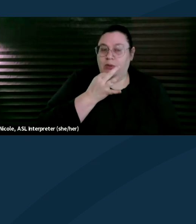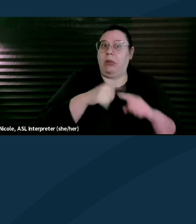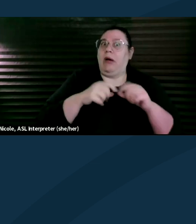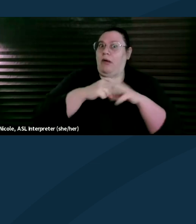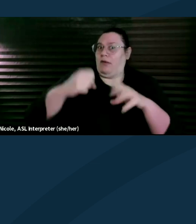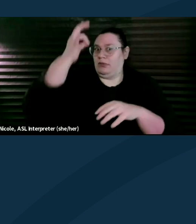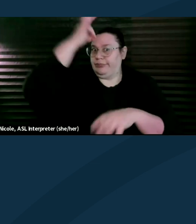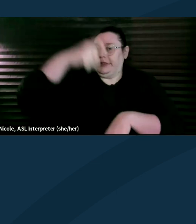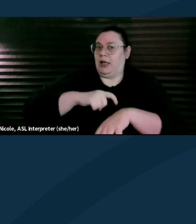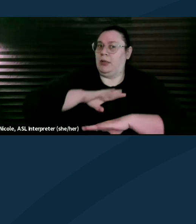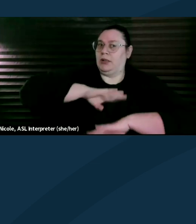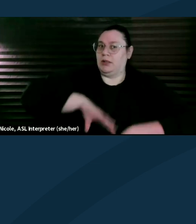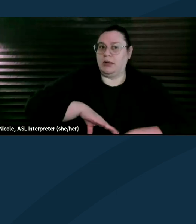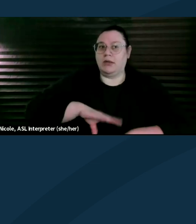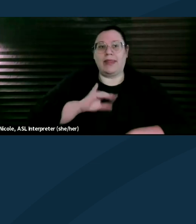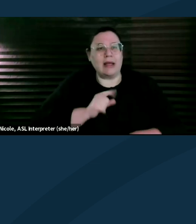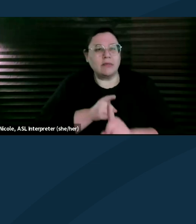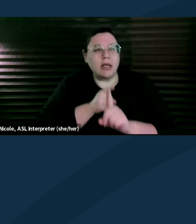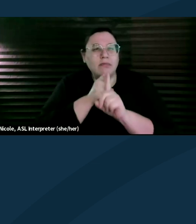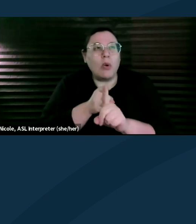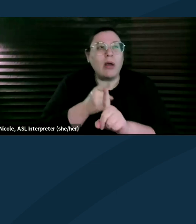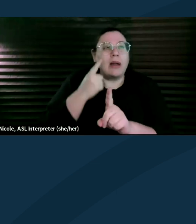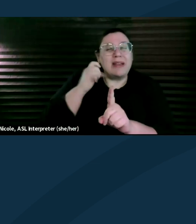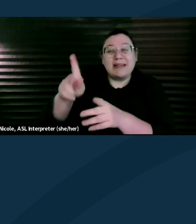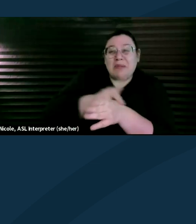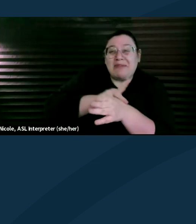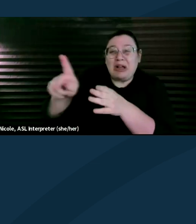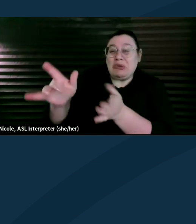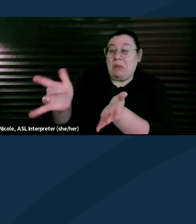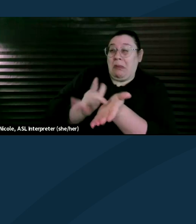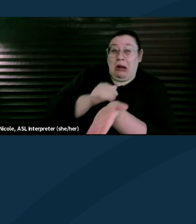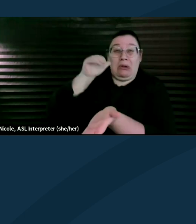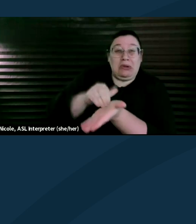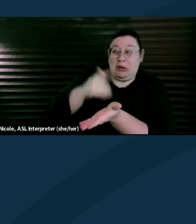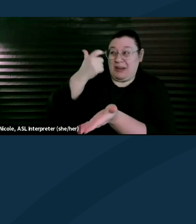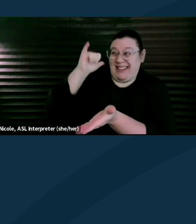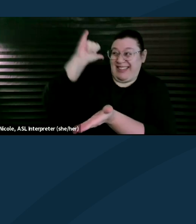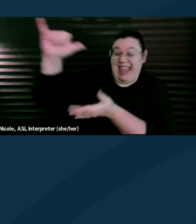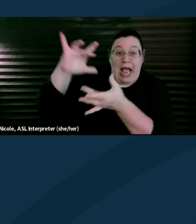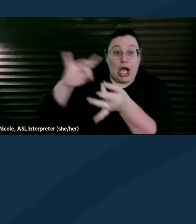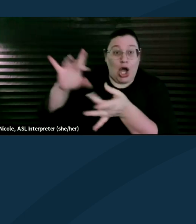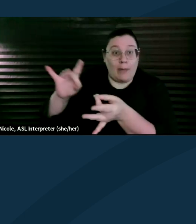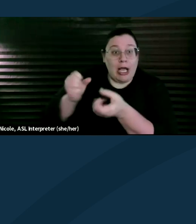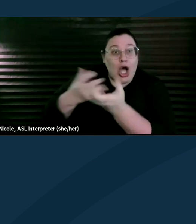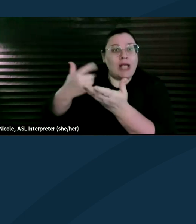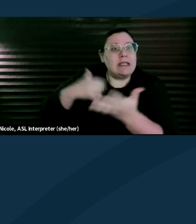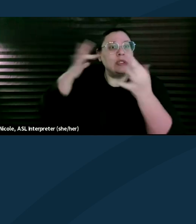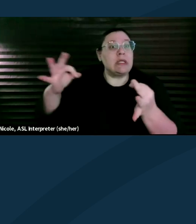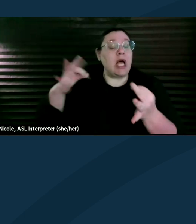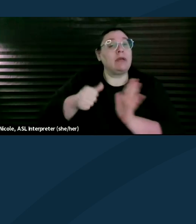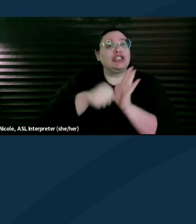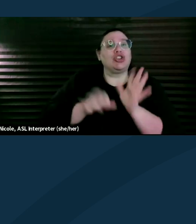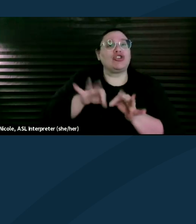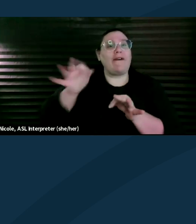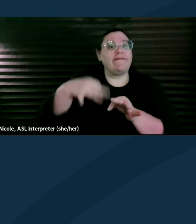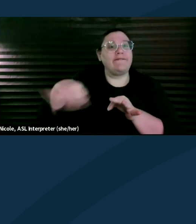point. Because of what that professional medical doctor said to me, it caused me to delay my surgery. And